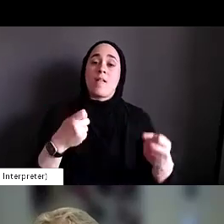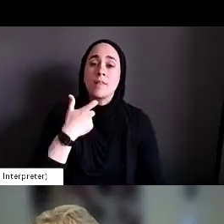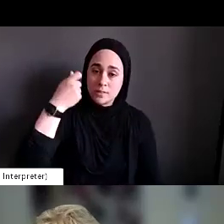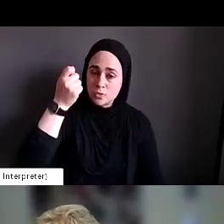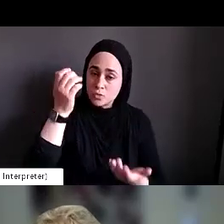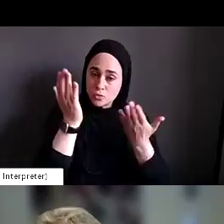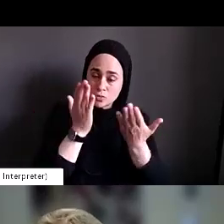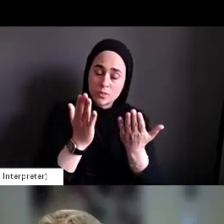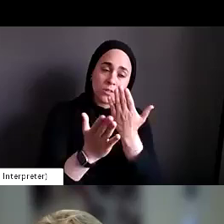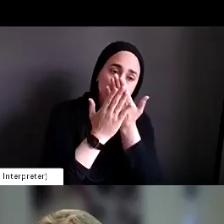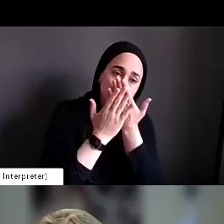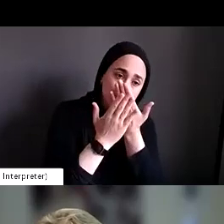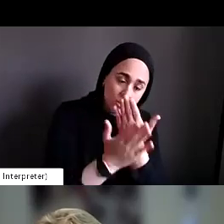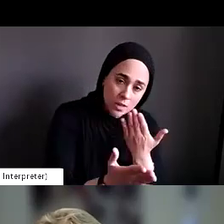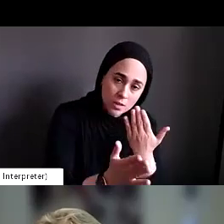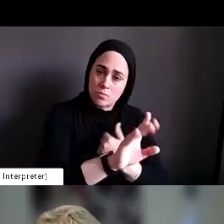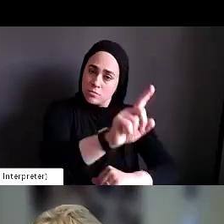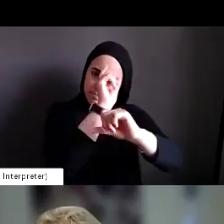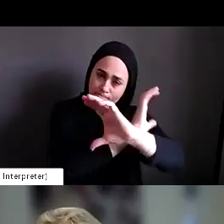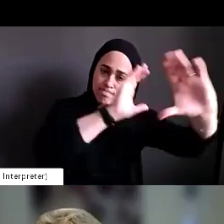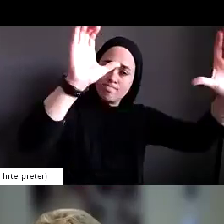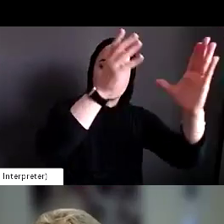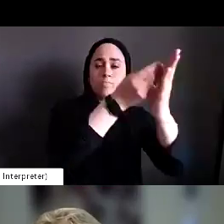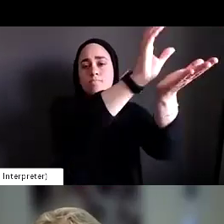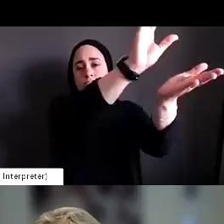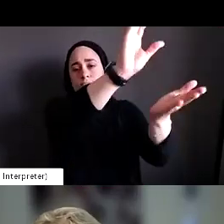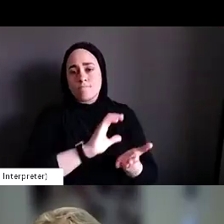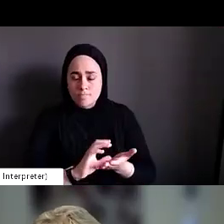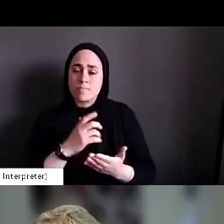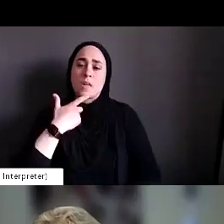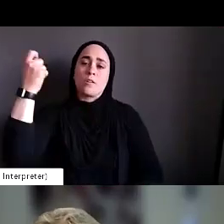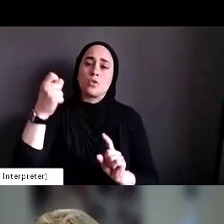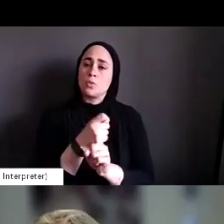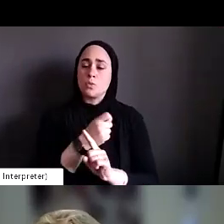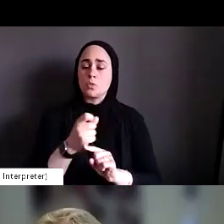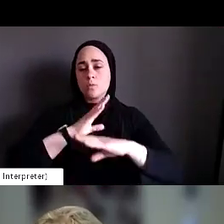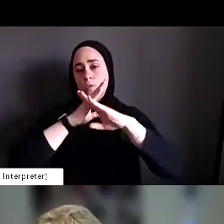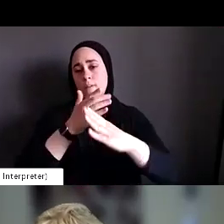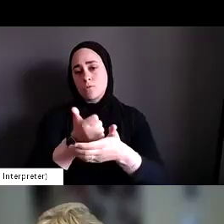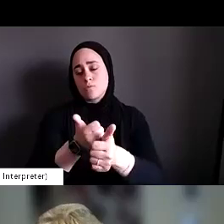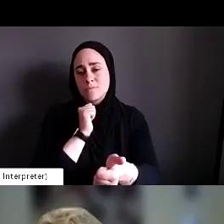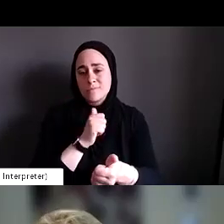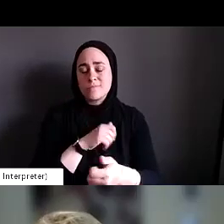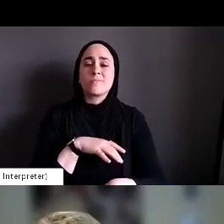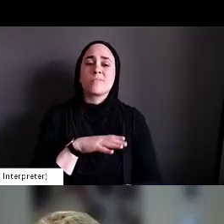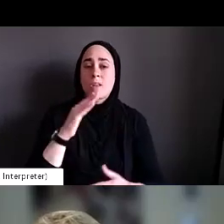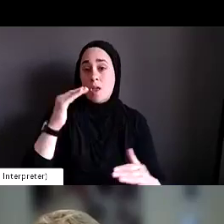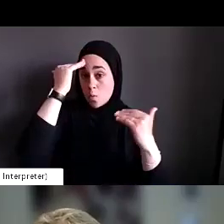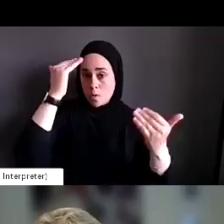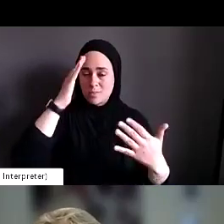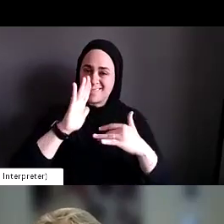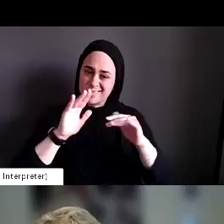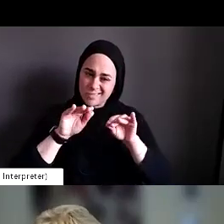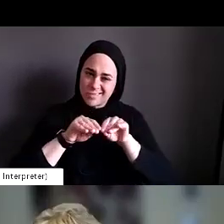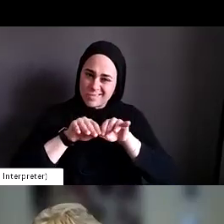Services for their vision to fund elder abuse prevention and awareness building work at the community level. We